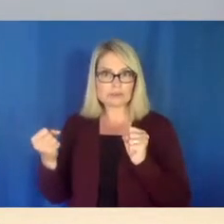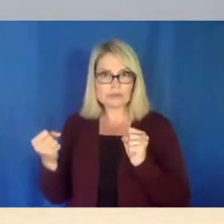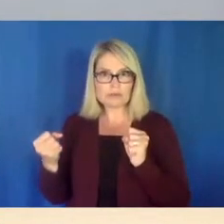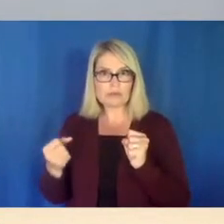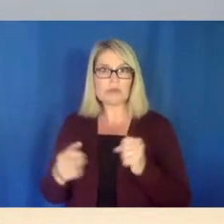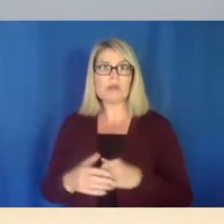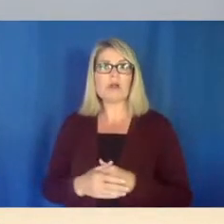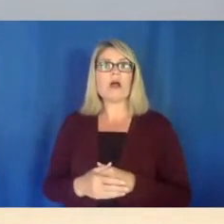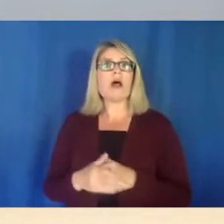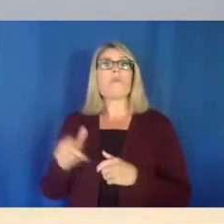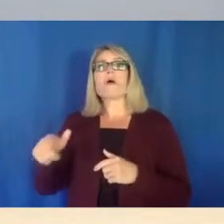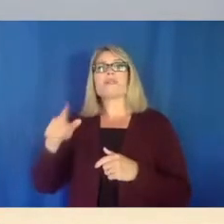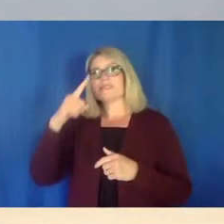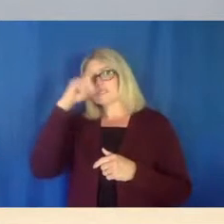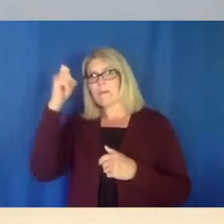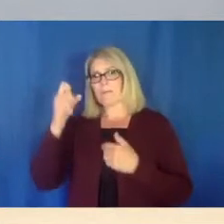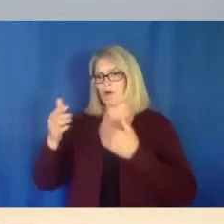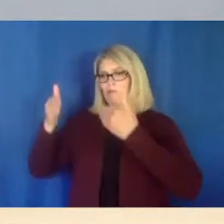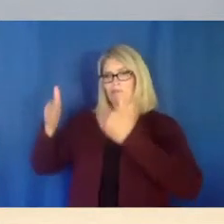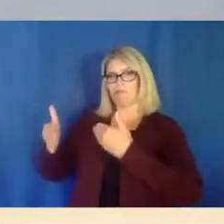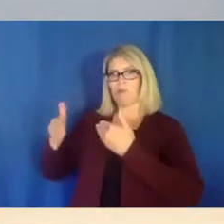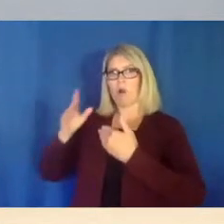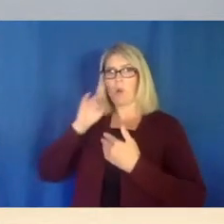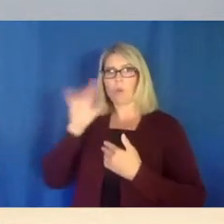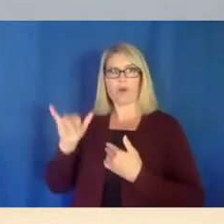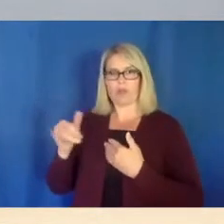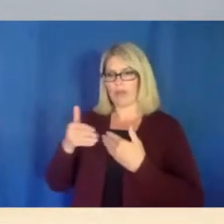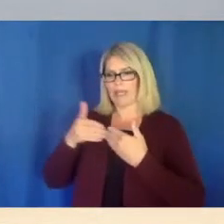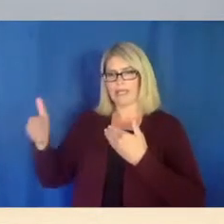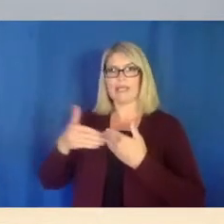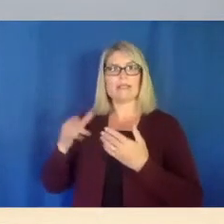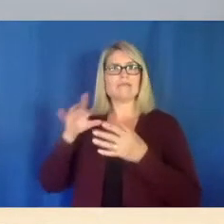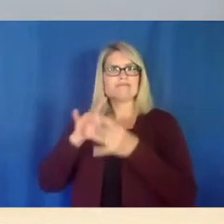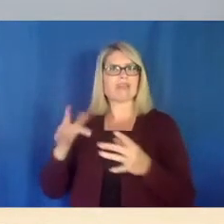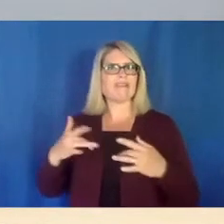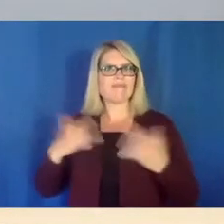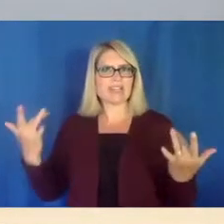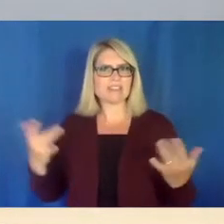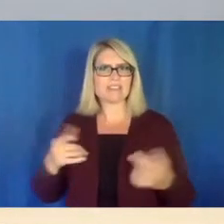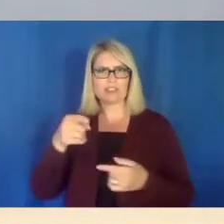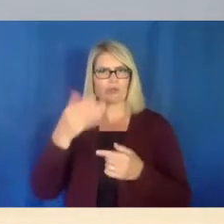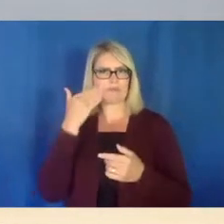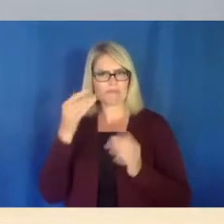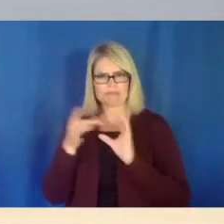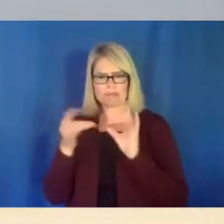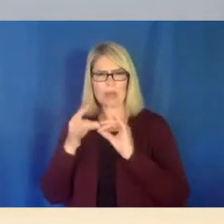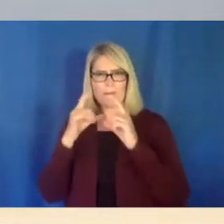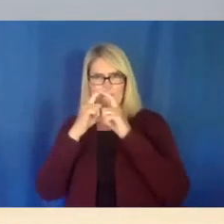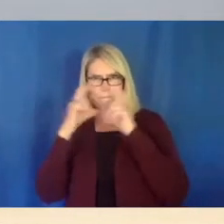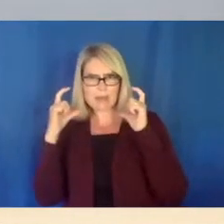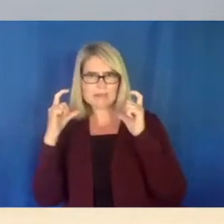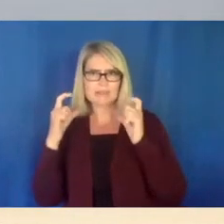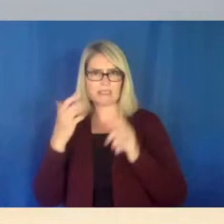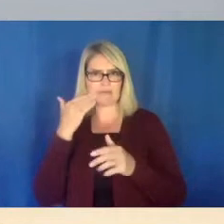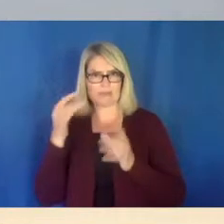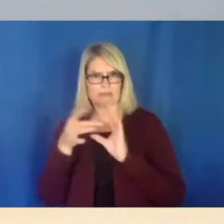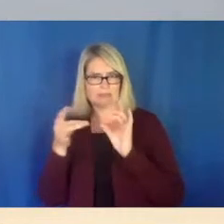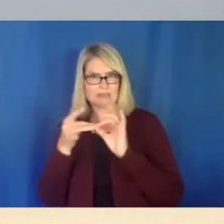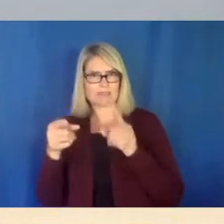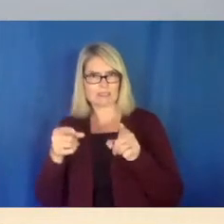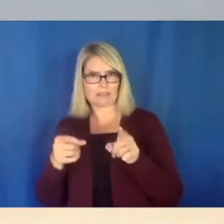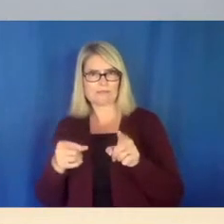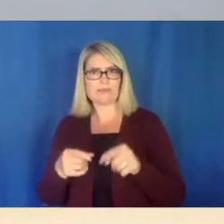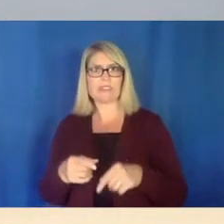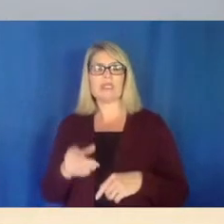summer going to look like? In terms of events, you talked about masking and issues like that. Something like Old Home